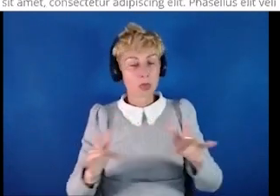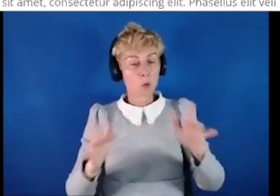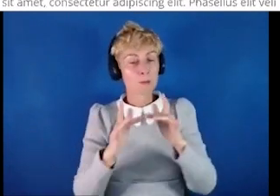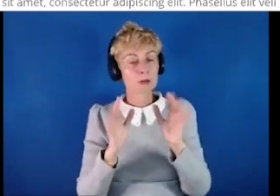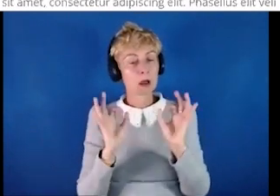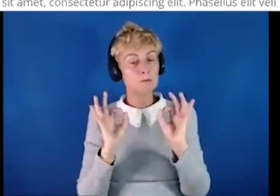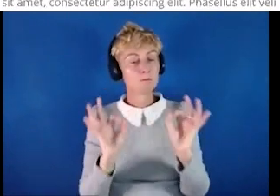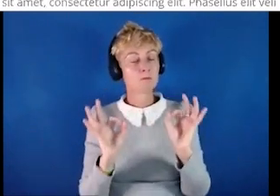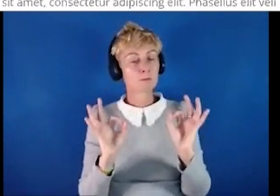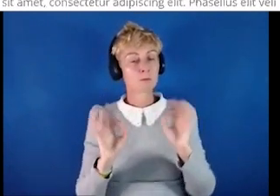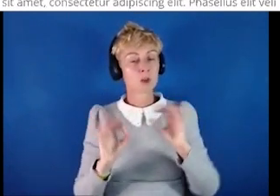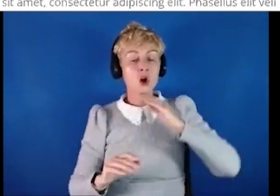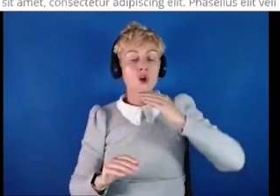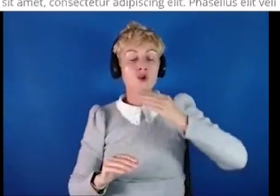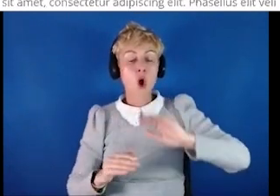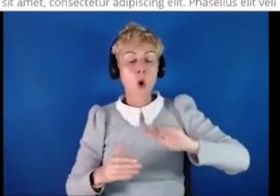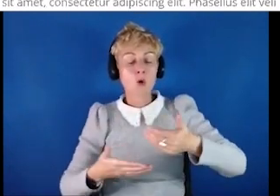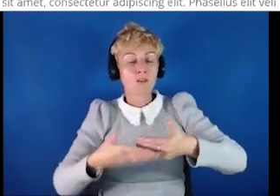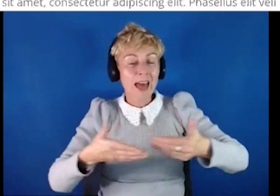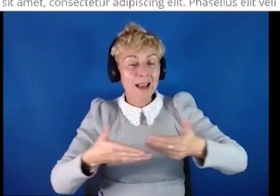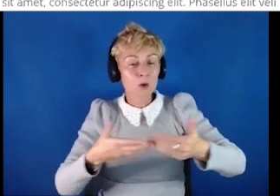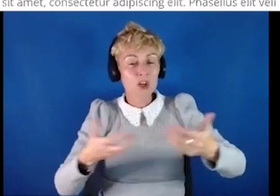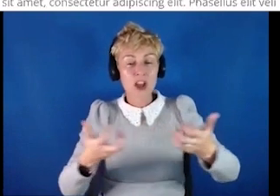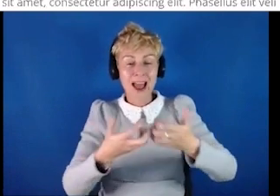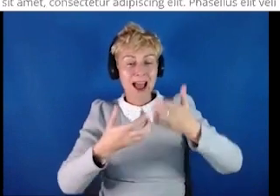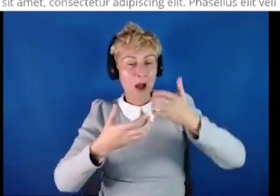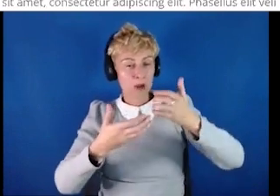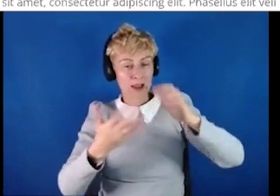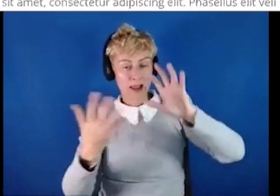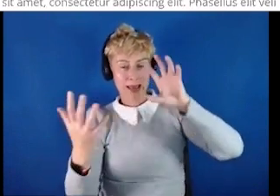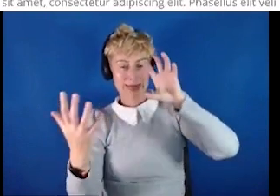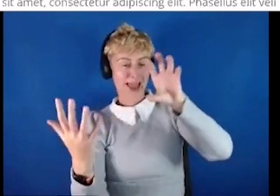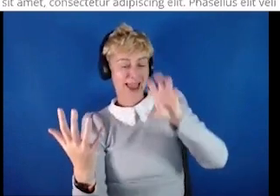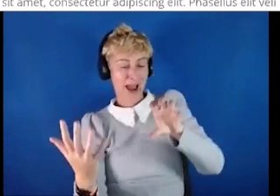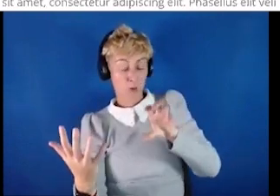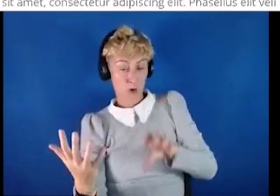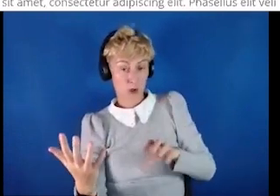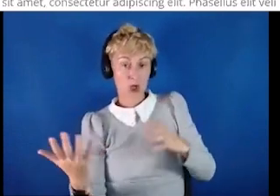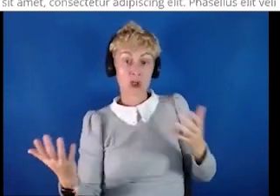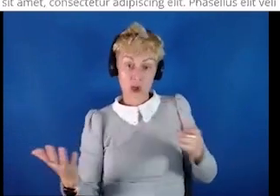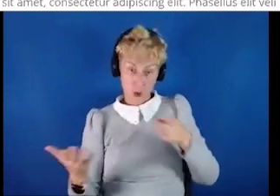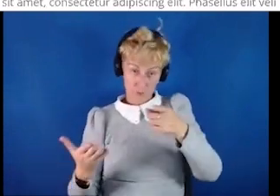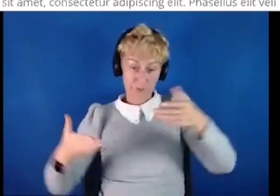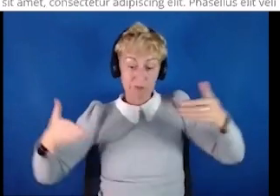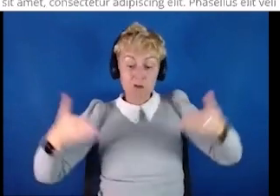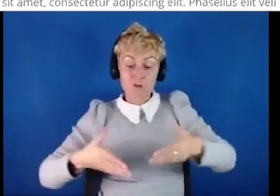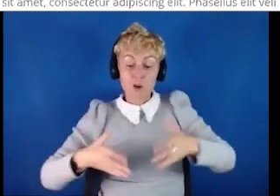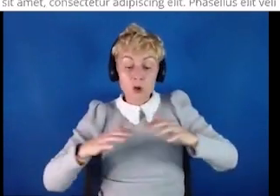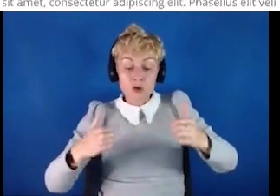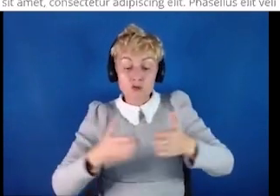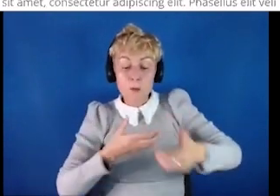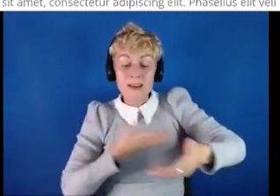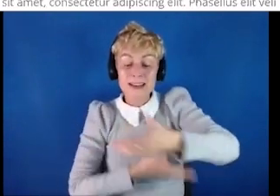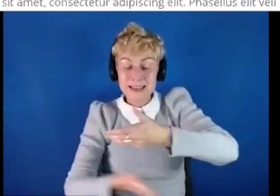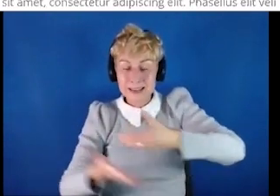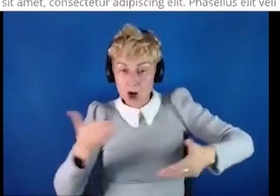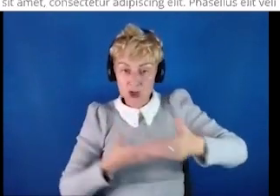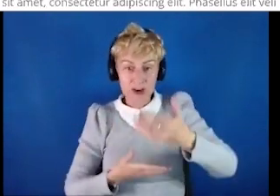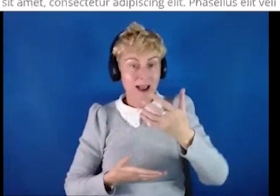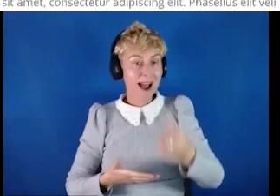using to the way that we were laying out the website. And so to do this, we conducted a focus group discussion, which, like you said, was made up